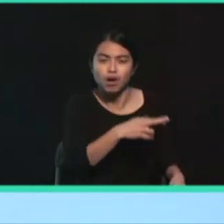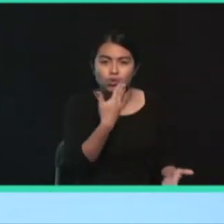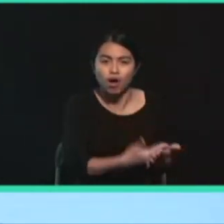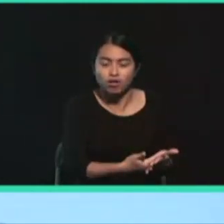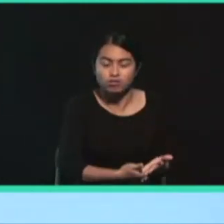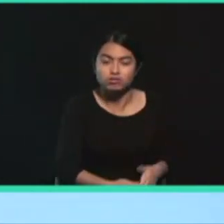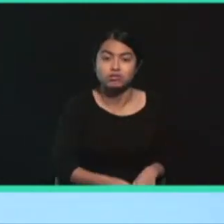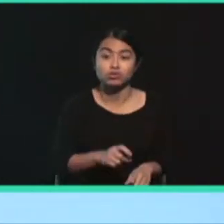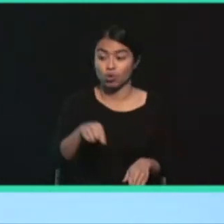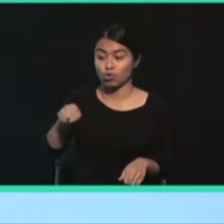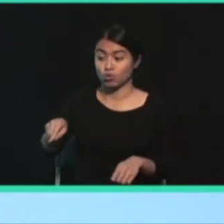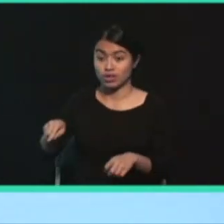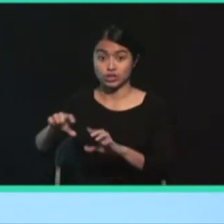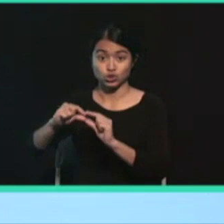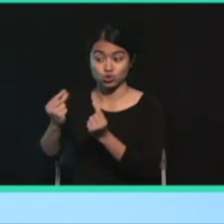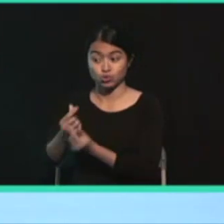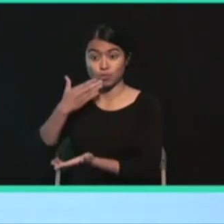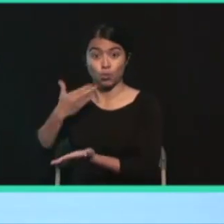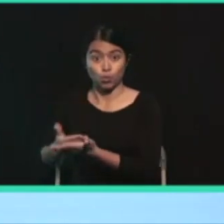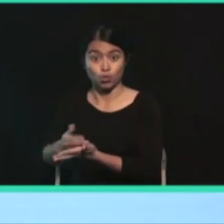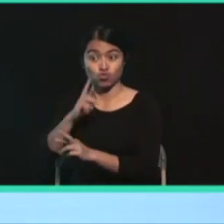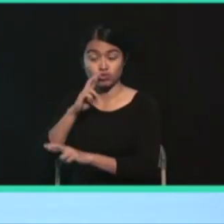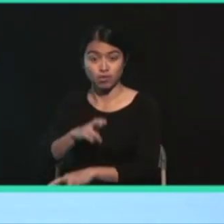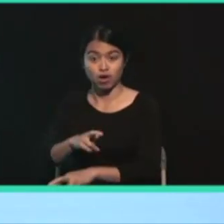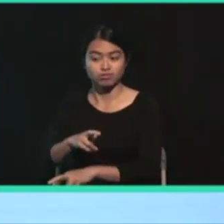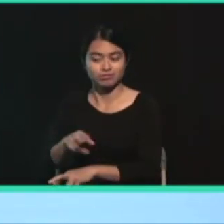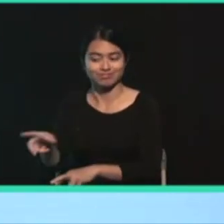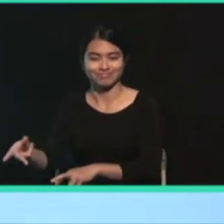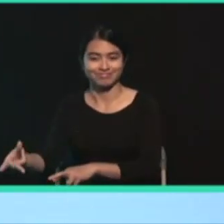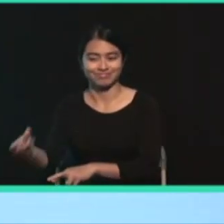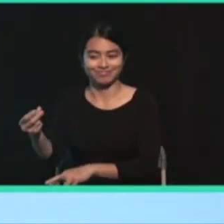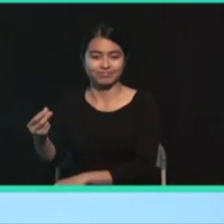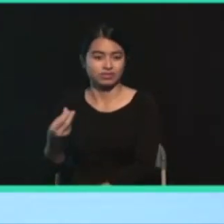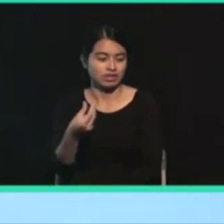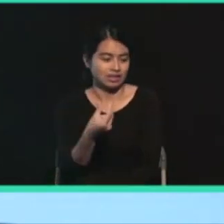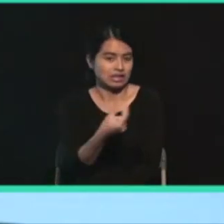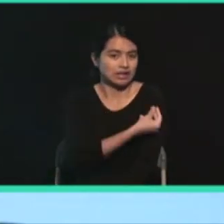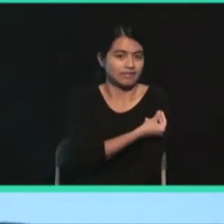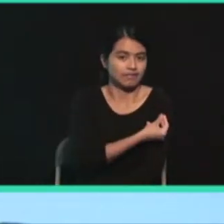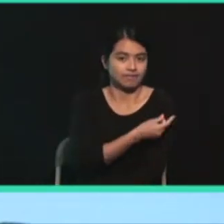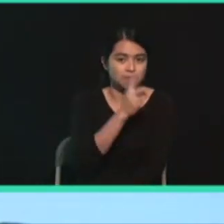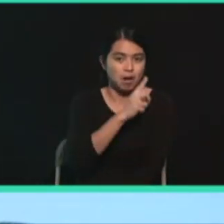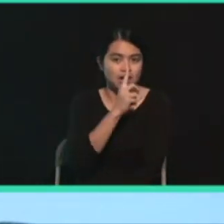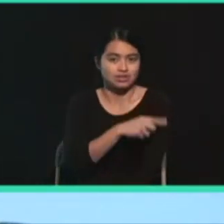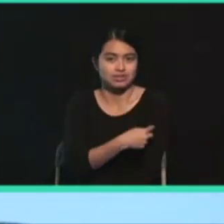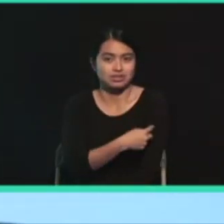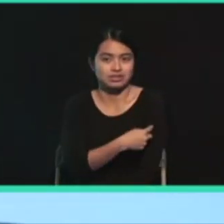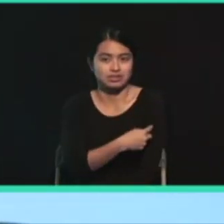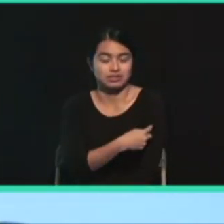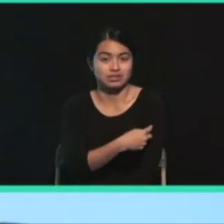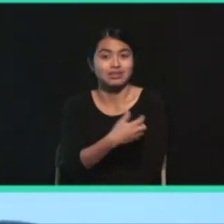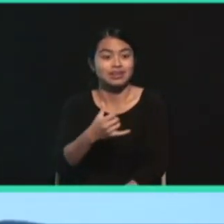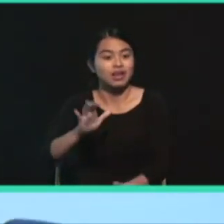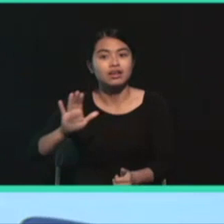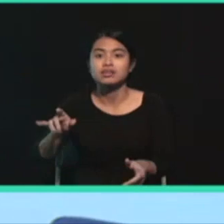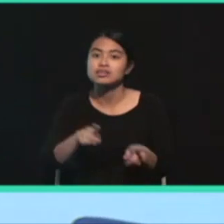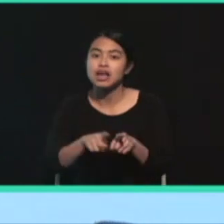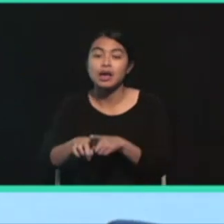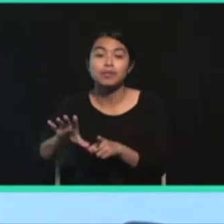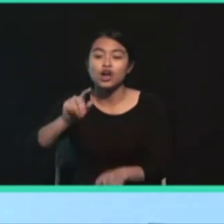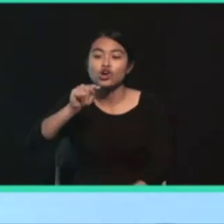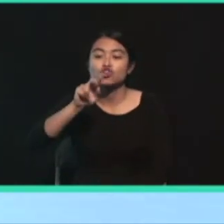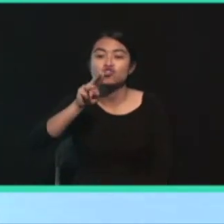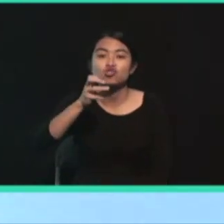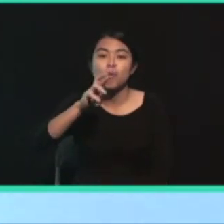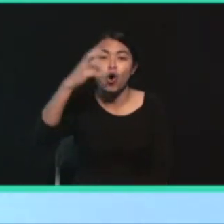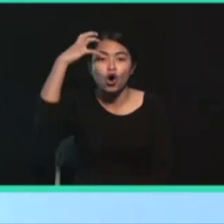of the good responders and gave it to the mice. And all of a sudden, in the mice, you saw a reduced tumor growth and a better response to